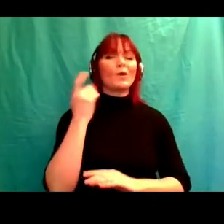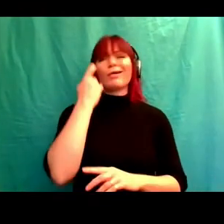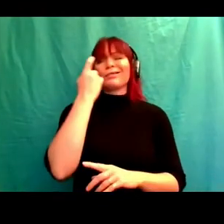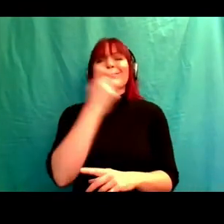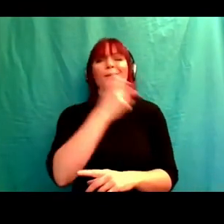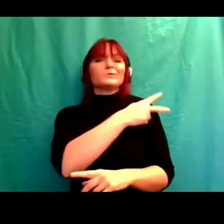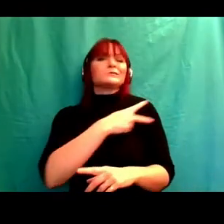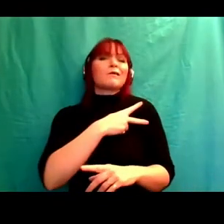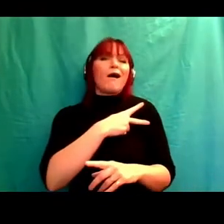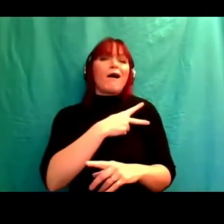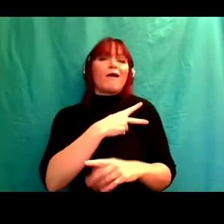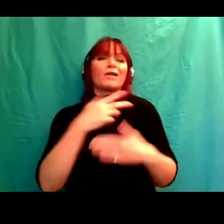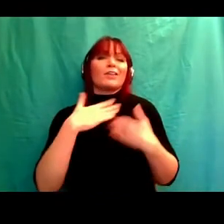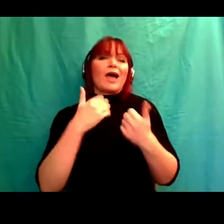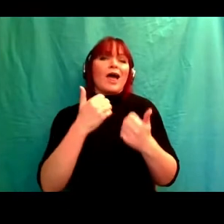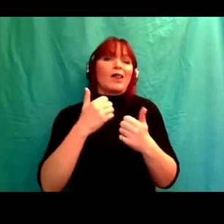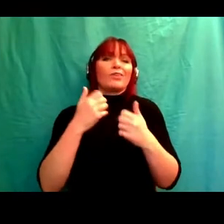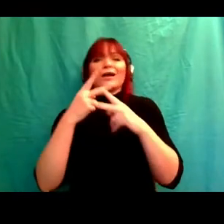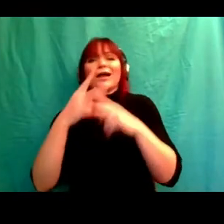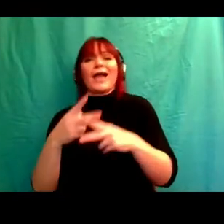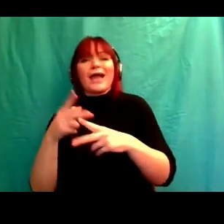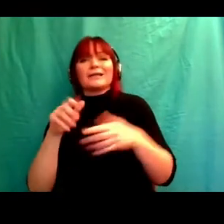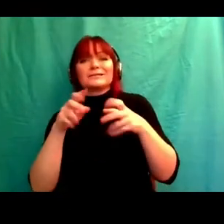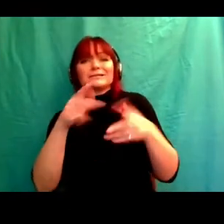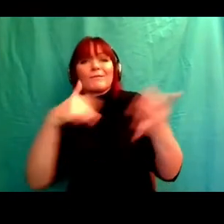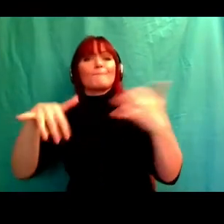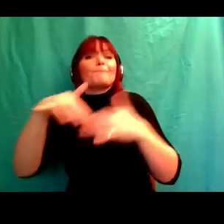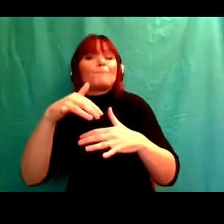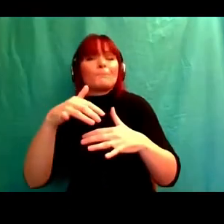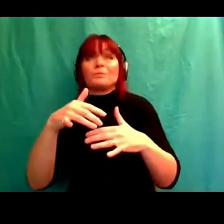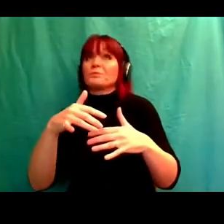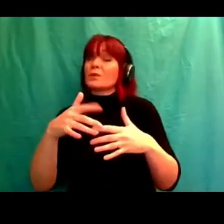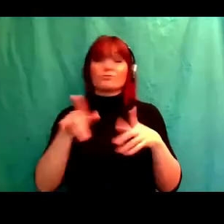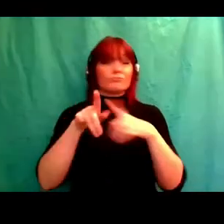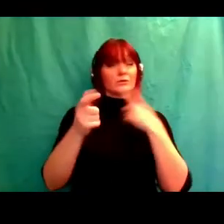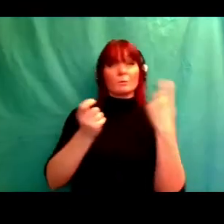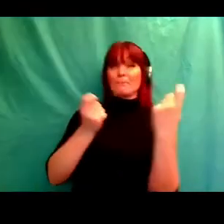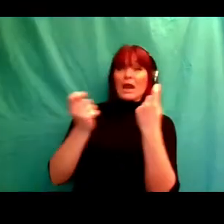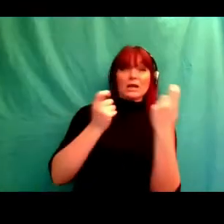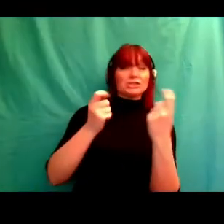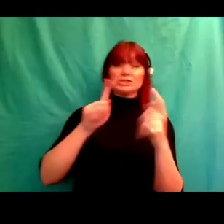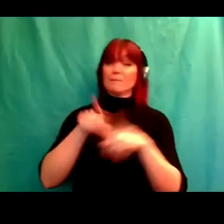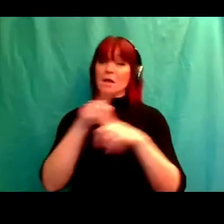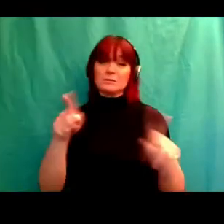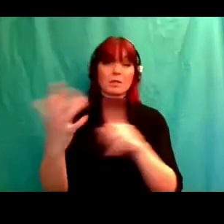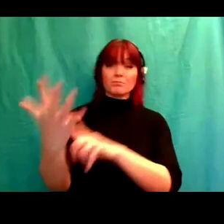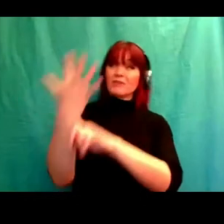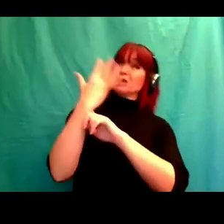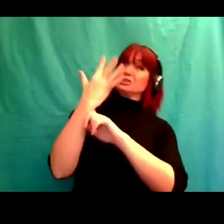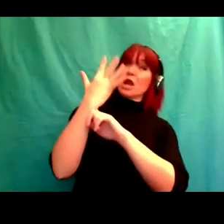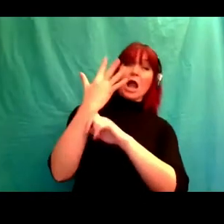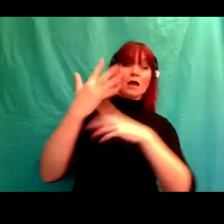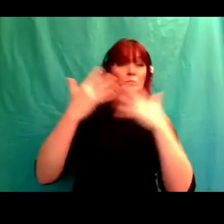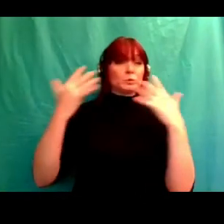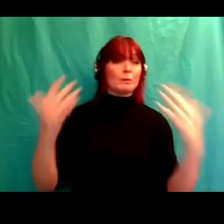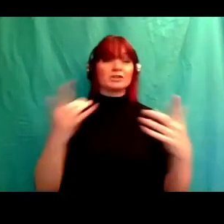like they're having to manage an impossible situation where the demands on them, the expectations from the public and from national leaders is just too high. So I